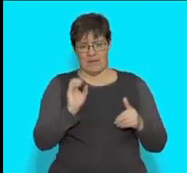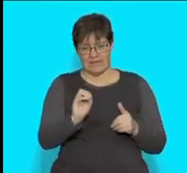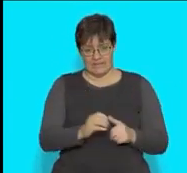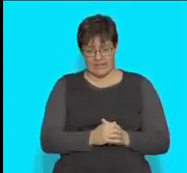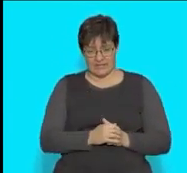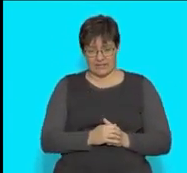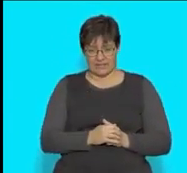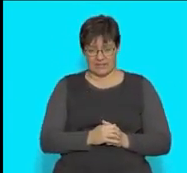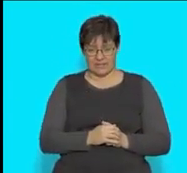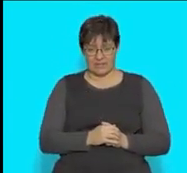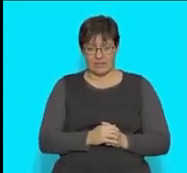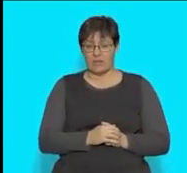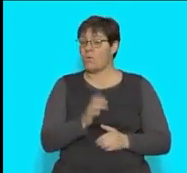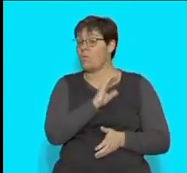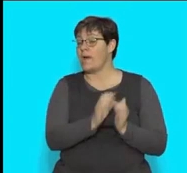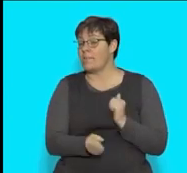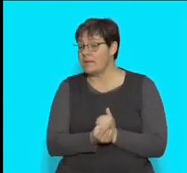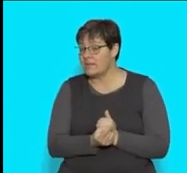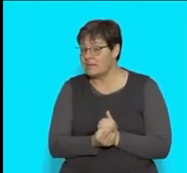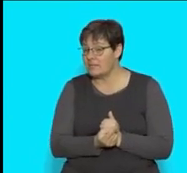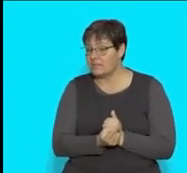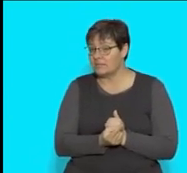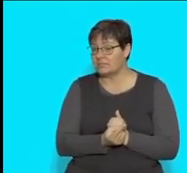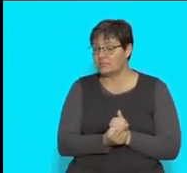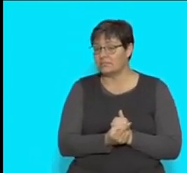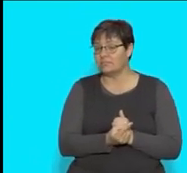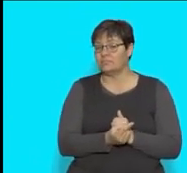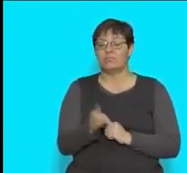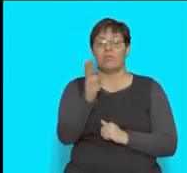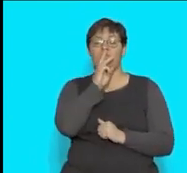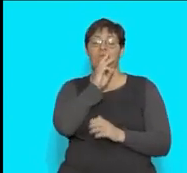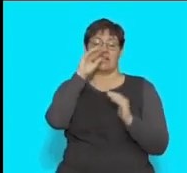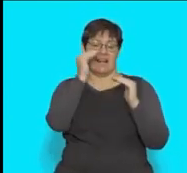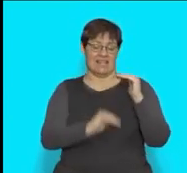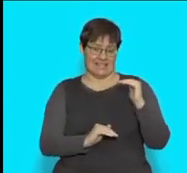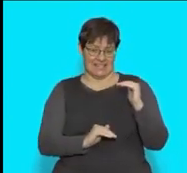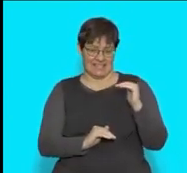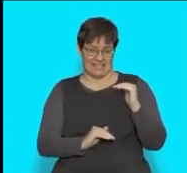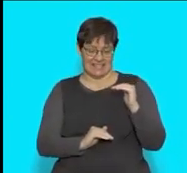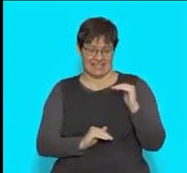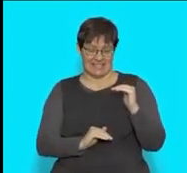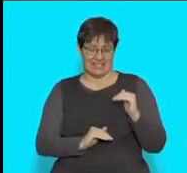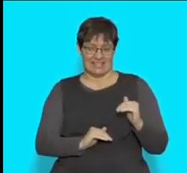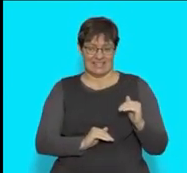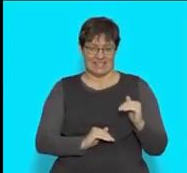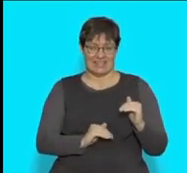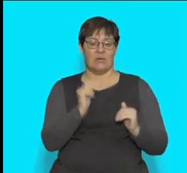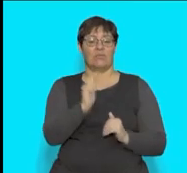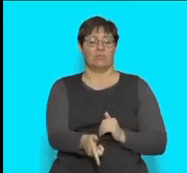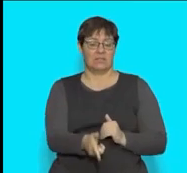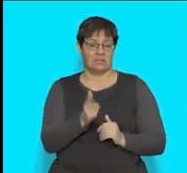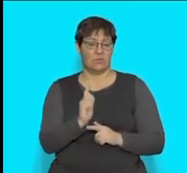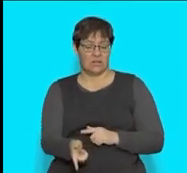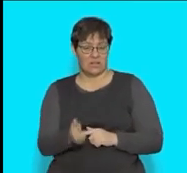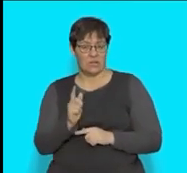control. So what happens? You've got less water in your urine because